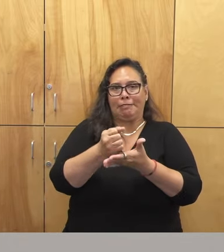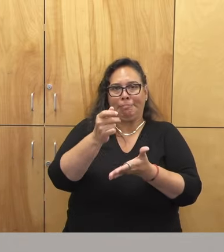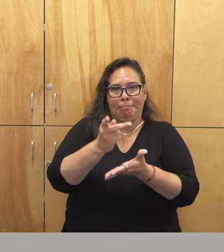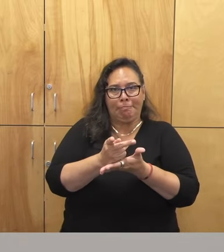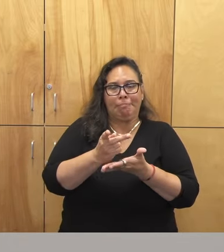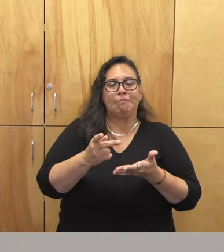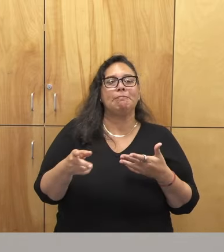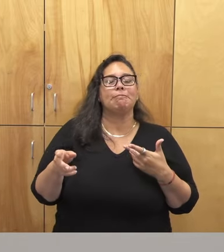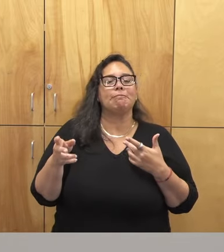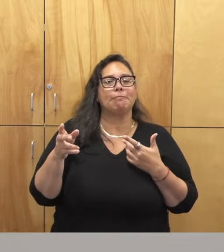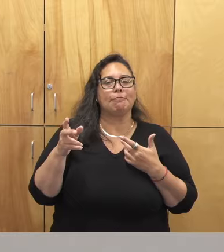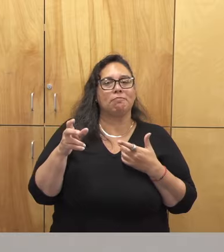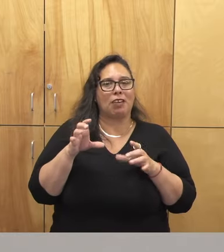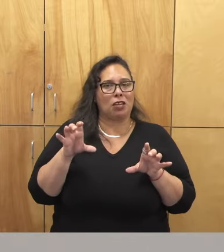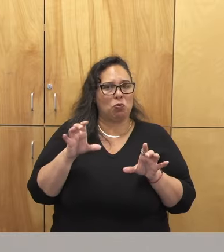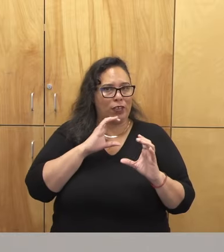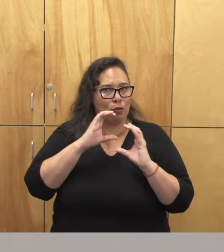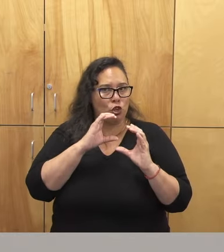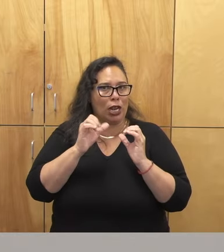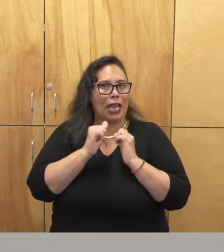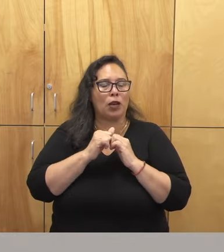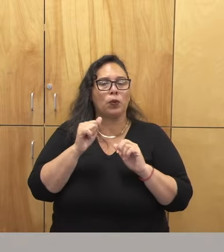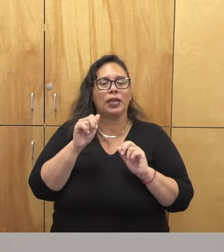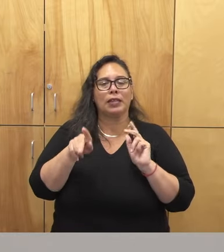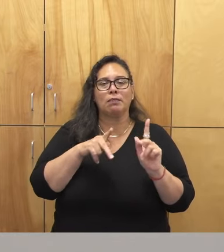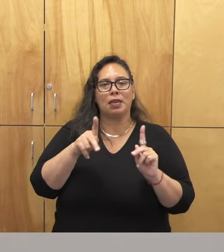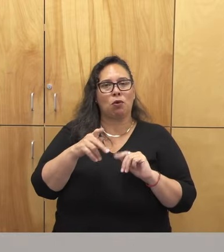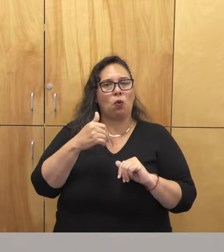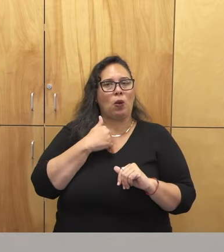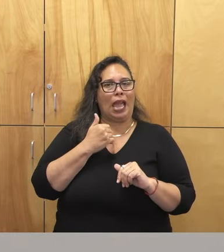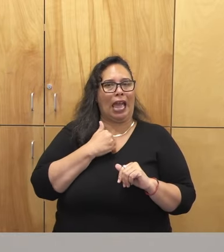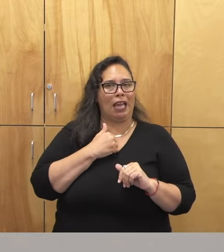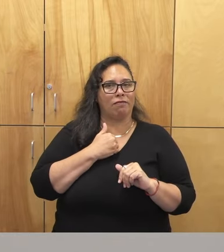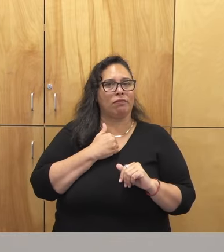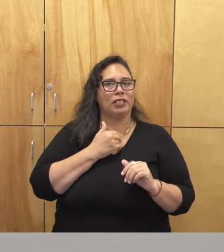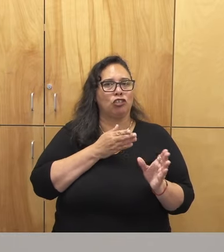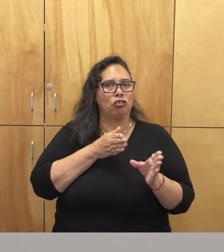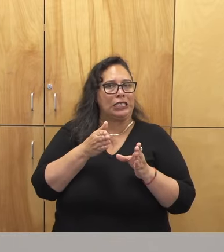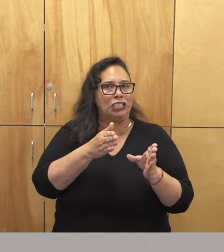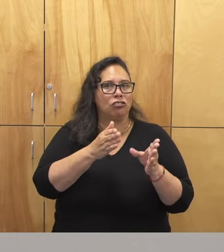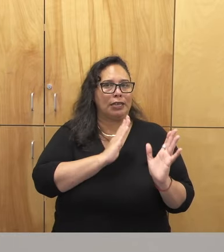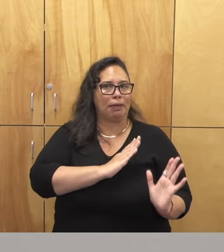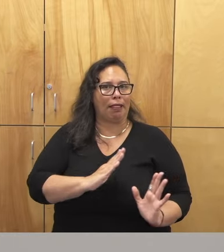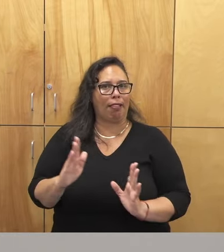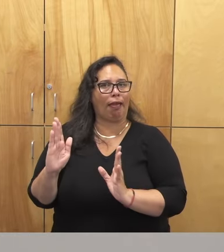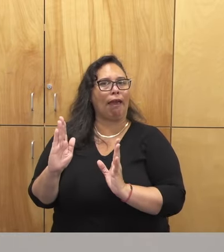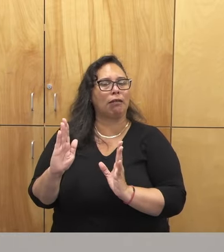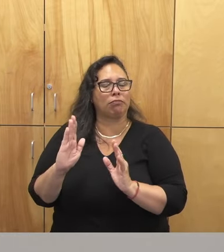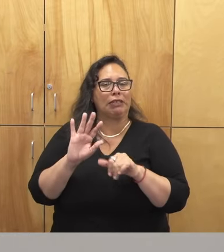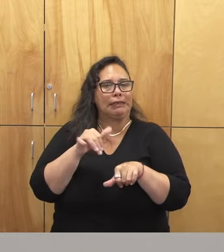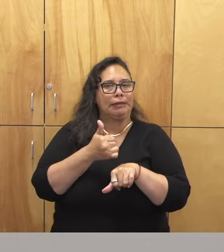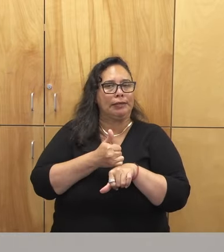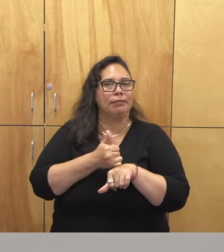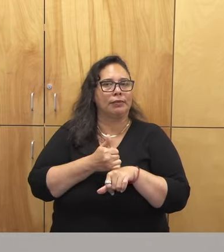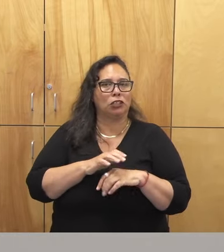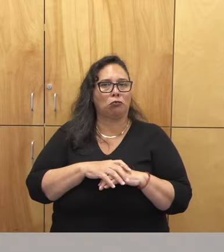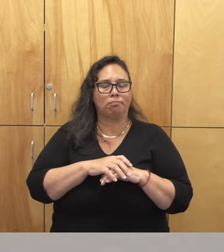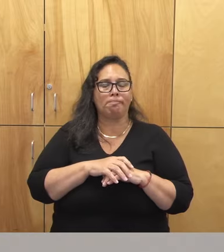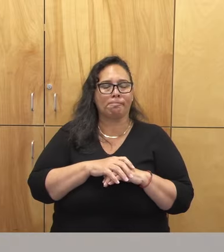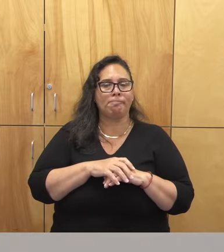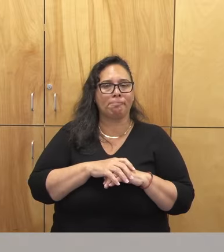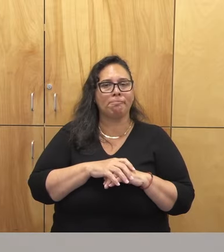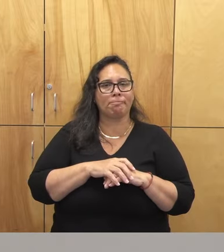we're doing, what our values are. We've got a strategic plan and process, and it's been a good year. Thanks.